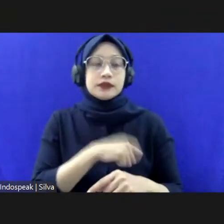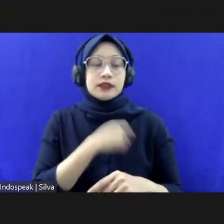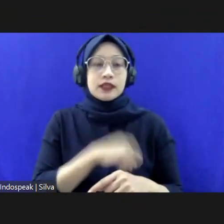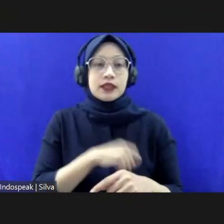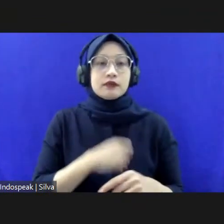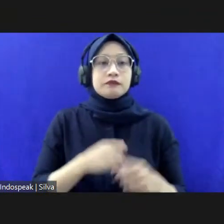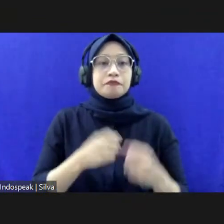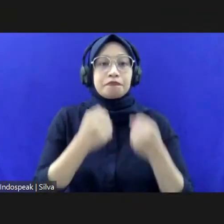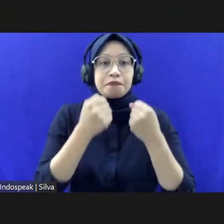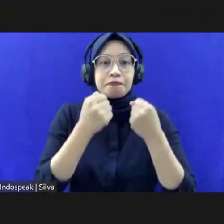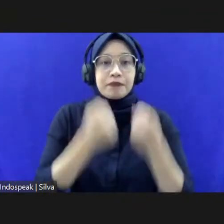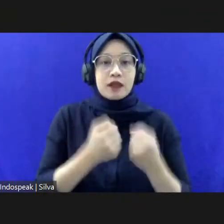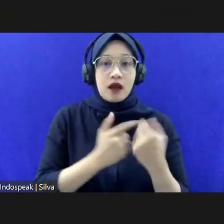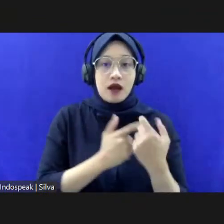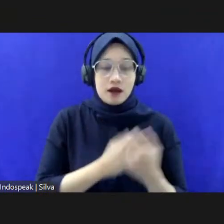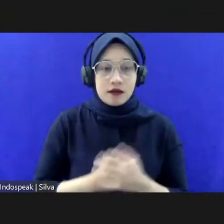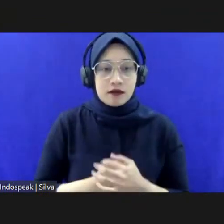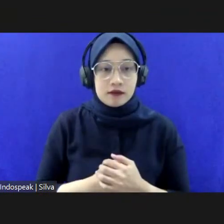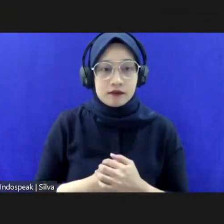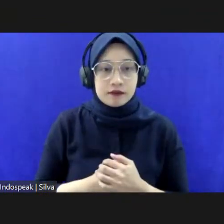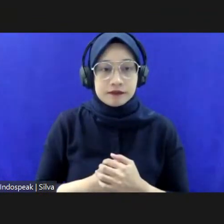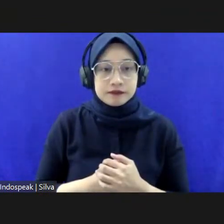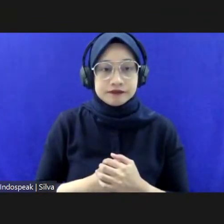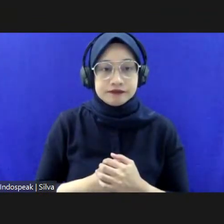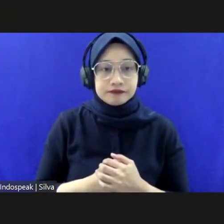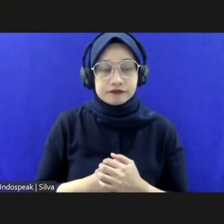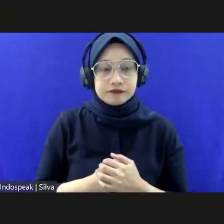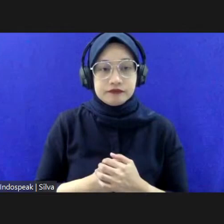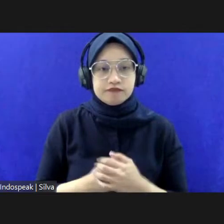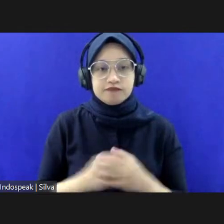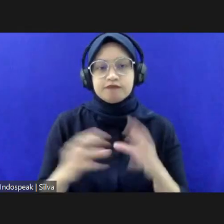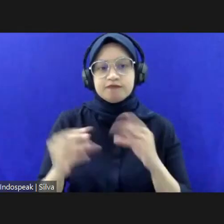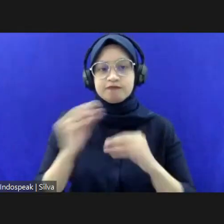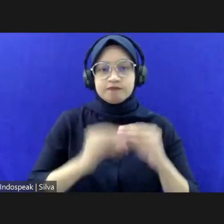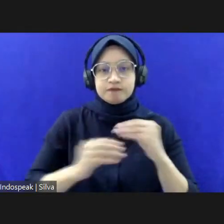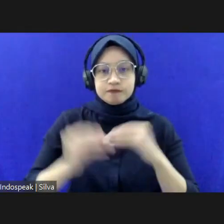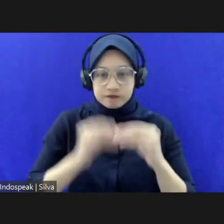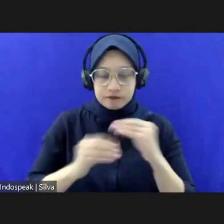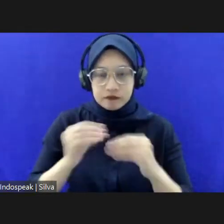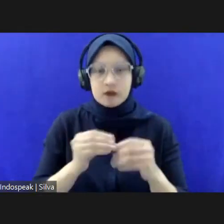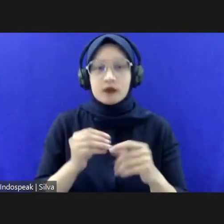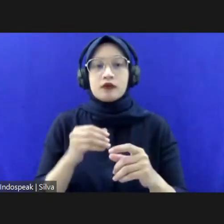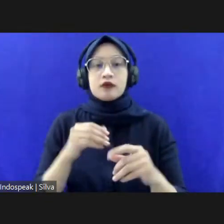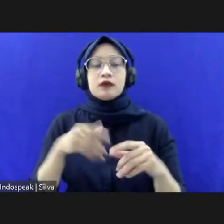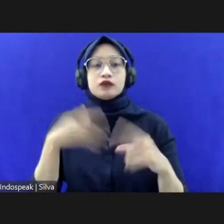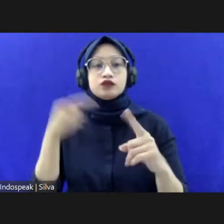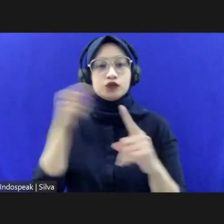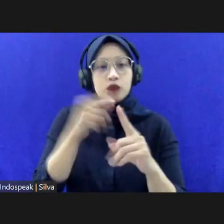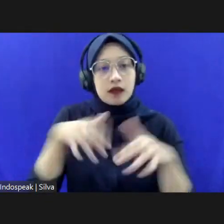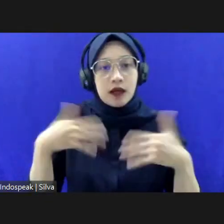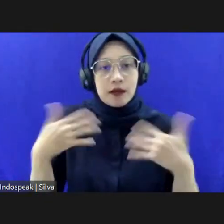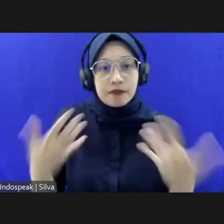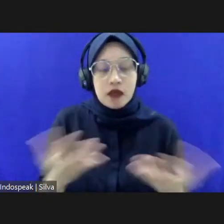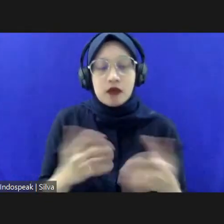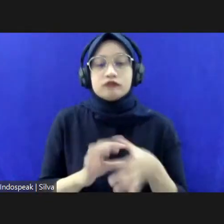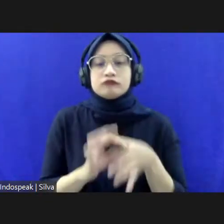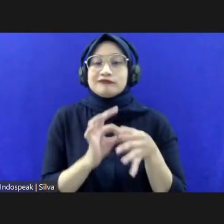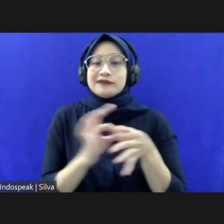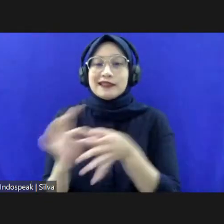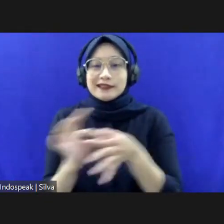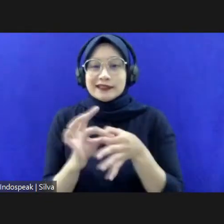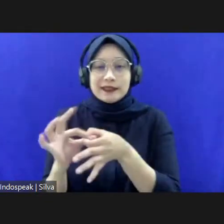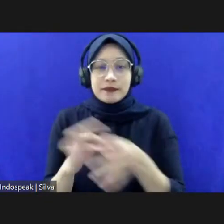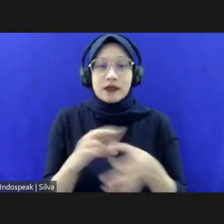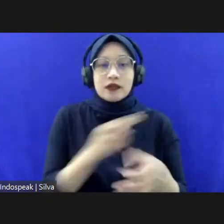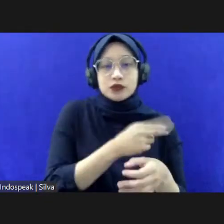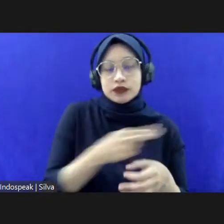meeting have further reiterated Indonesia and Australia's commitment to deepen cooperation under our comprehensive